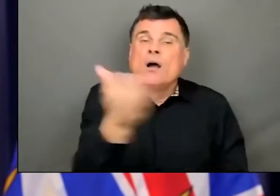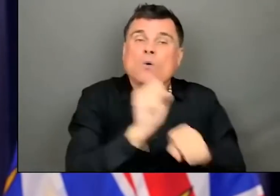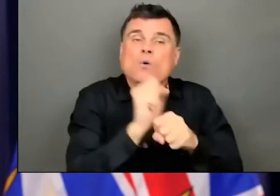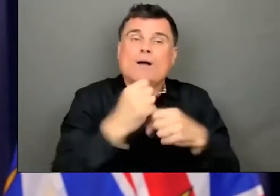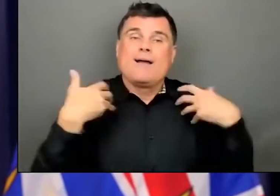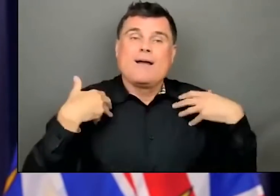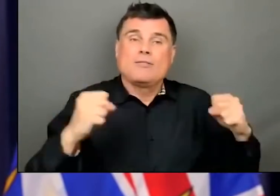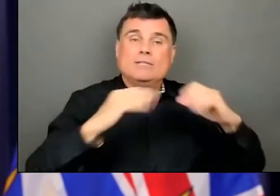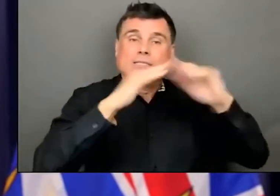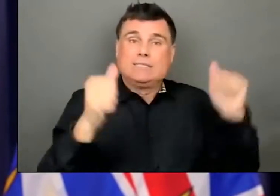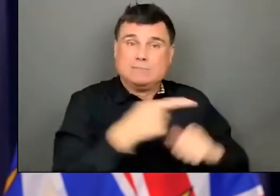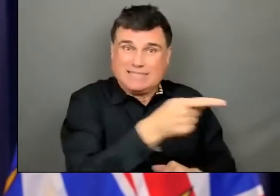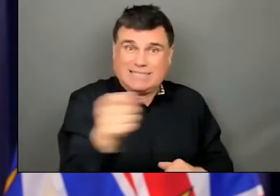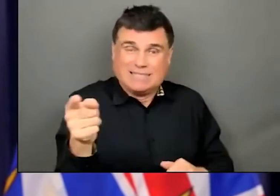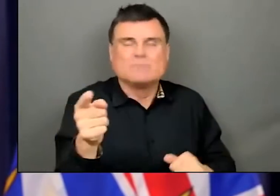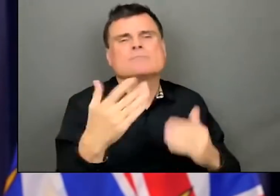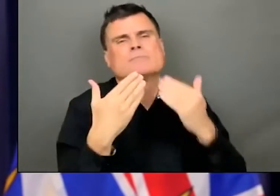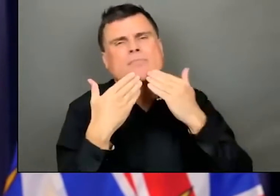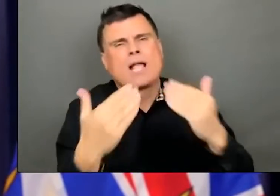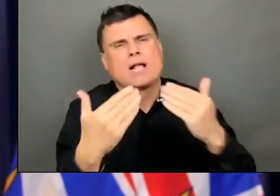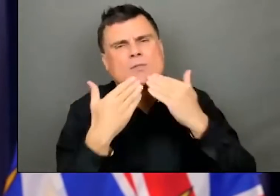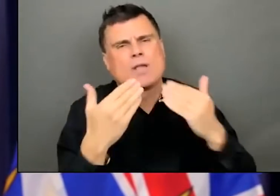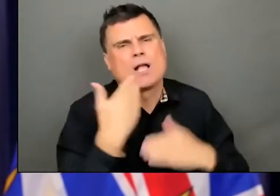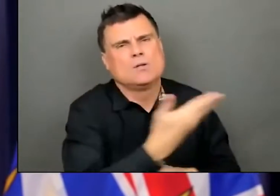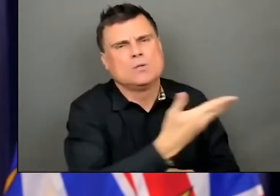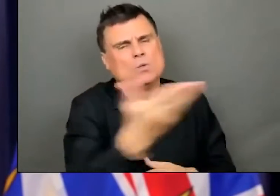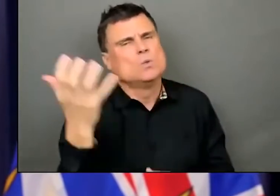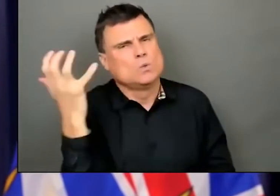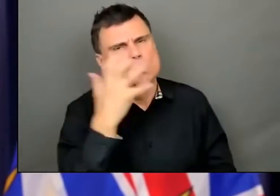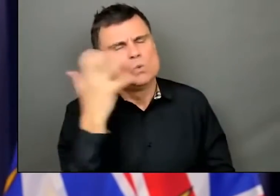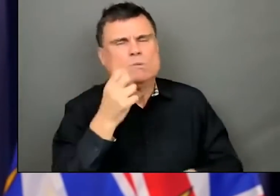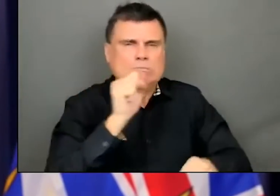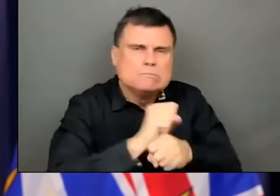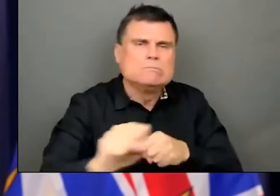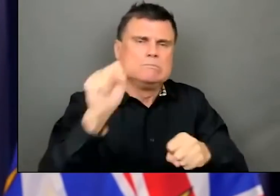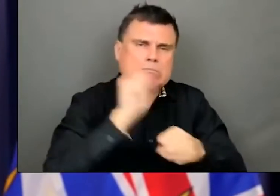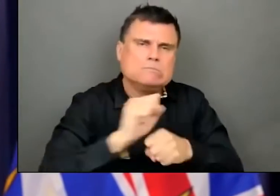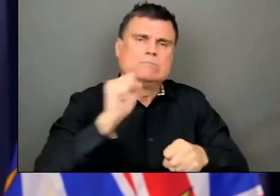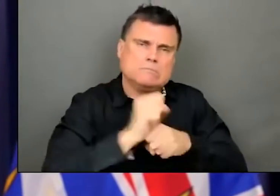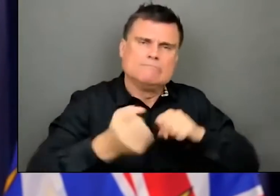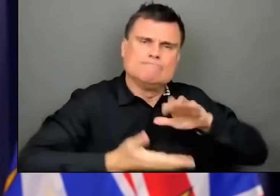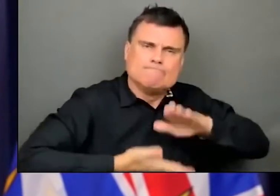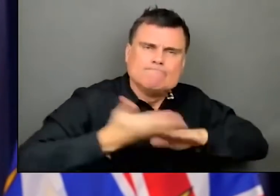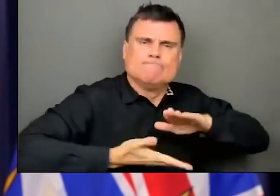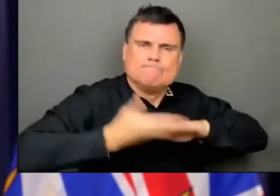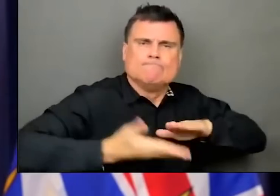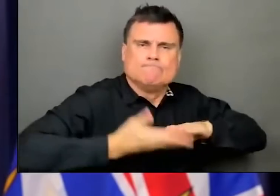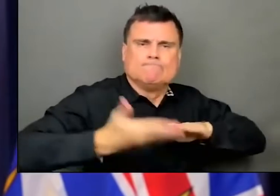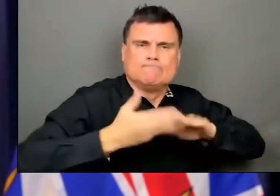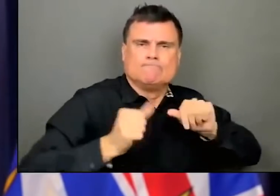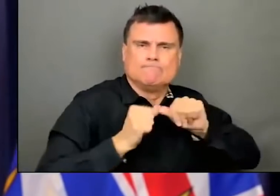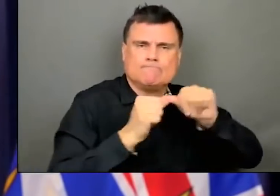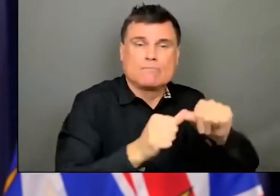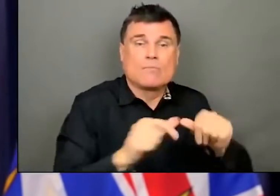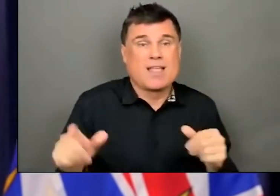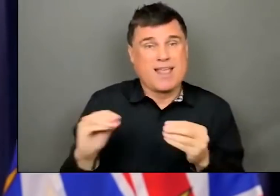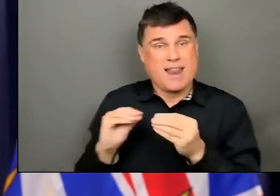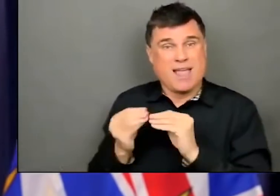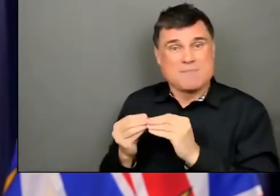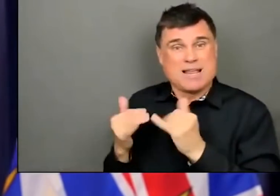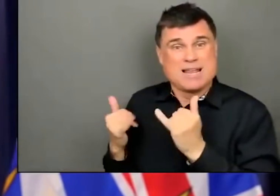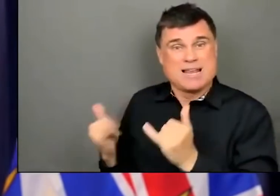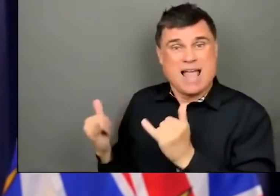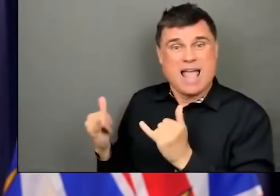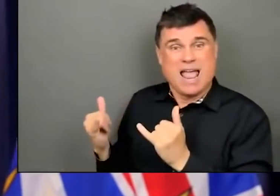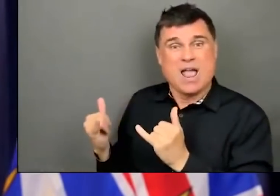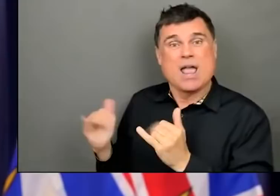times for all the work they're doing. That 9,318 is slightly less than it was, say, in December of 2019 in a